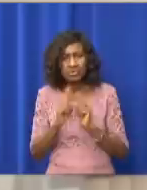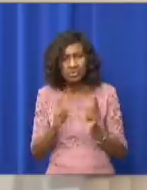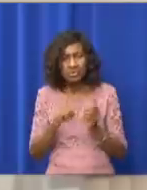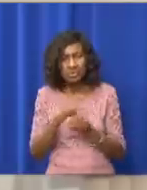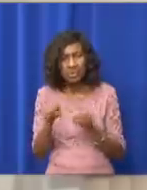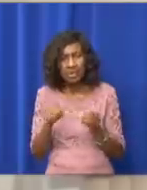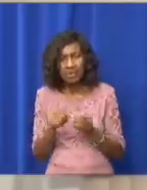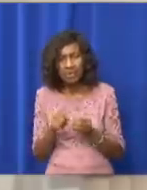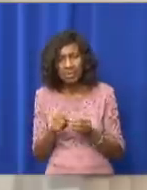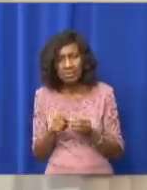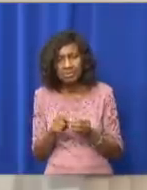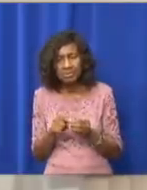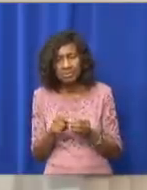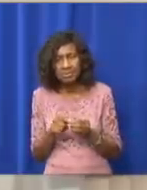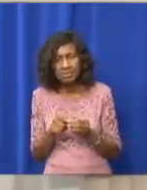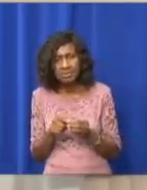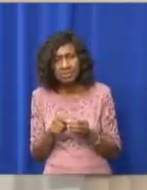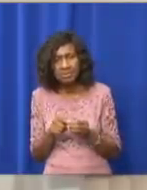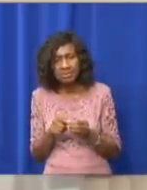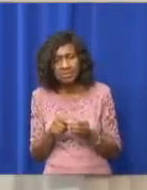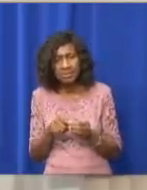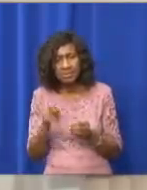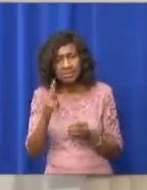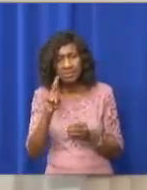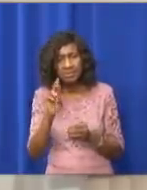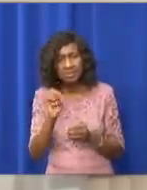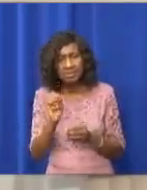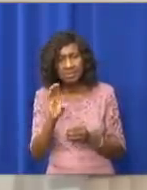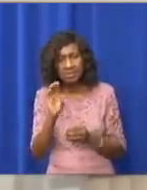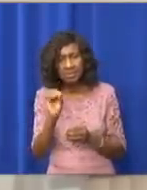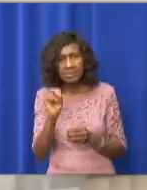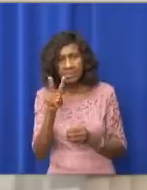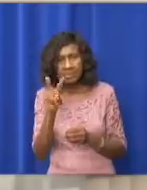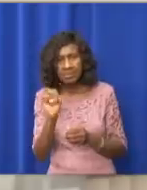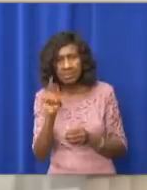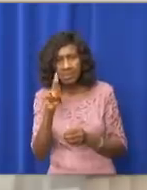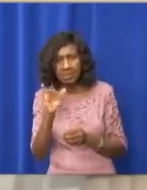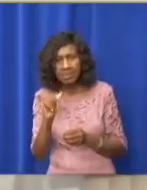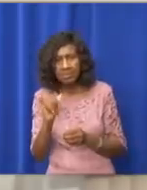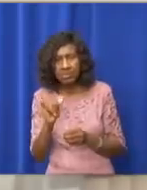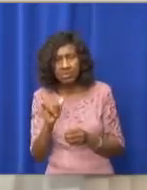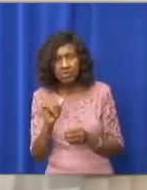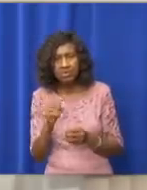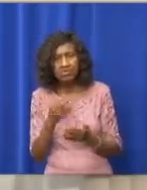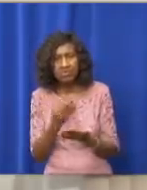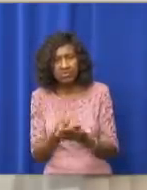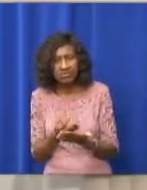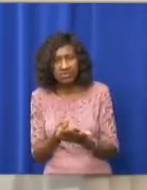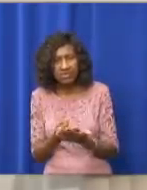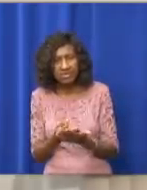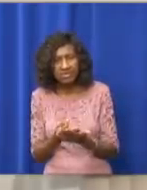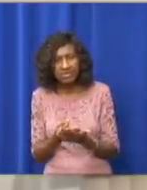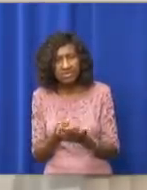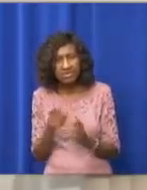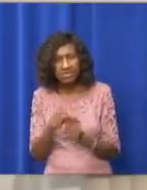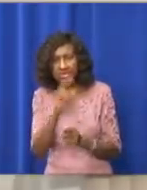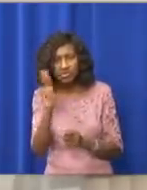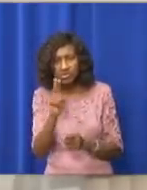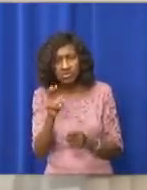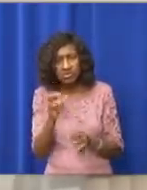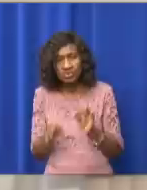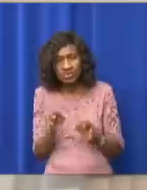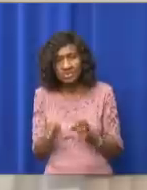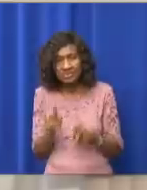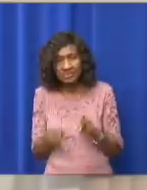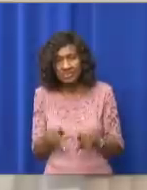recovery fund being used to assist those who may need help getting out of the country. Is that